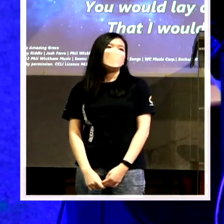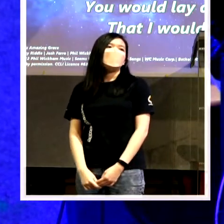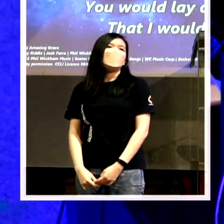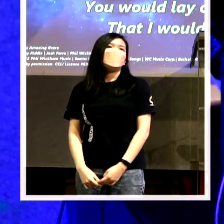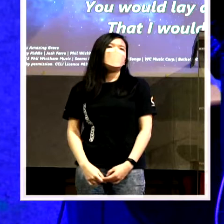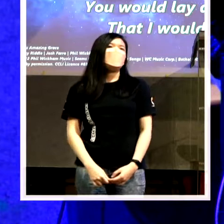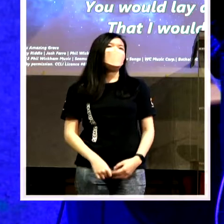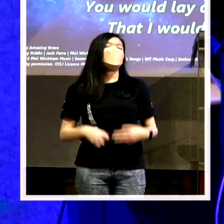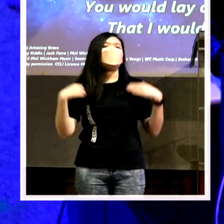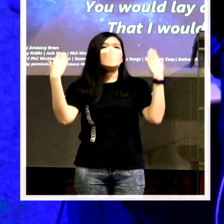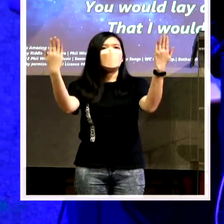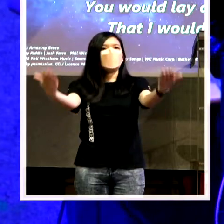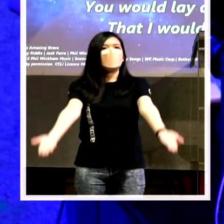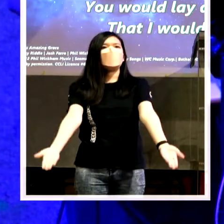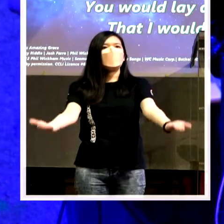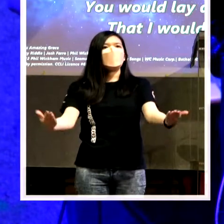cross. You